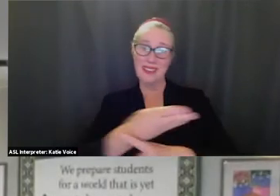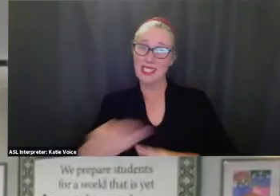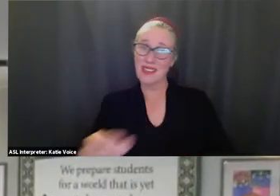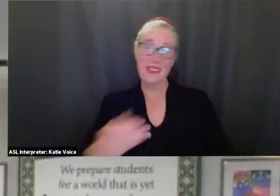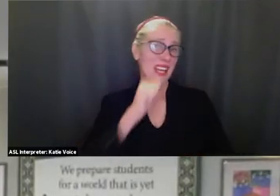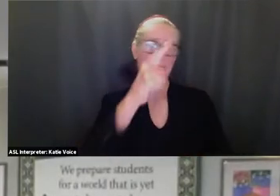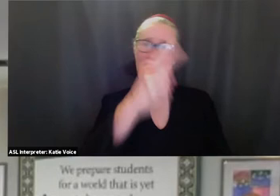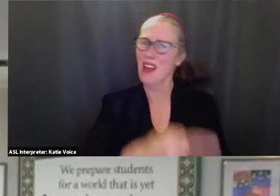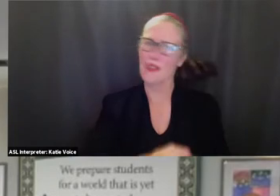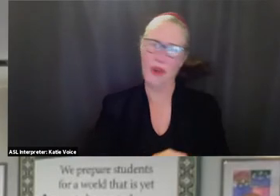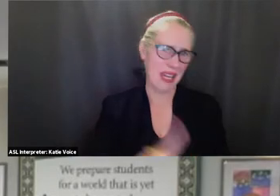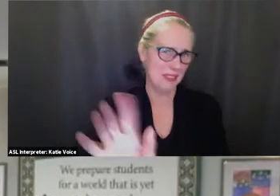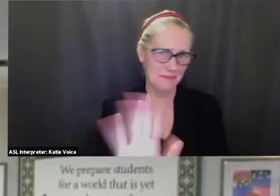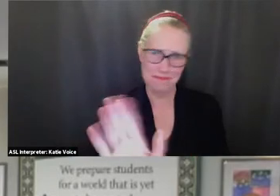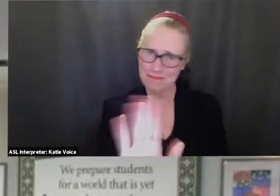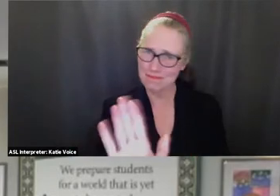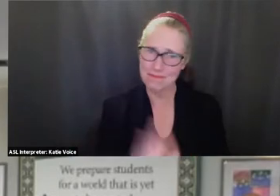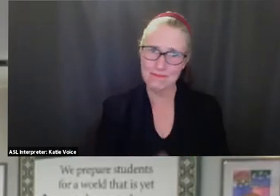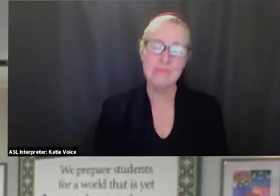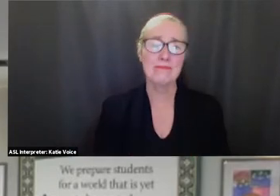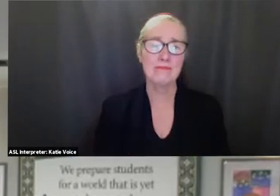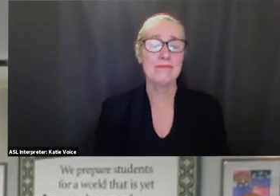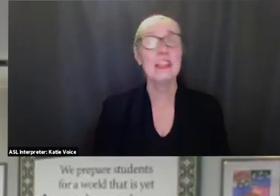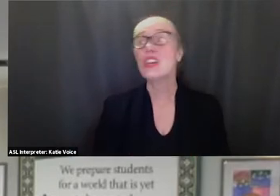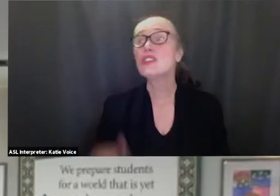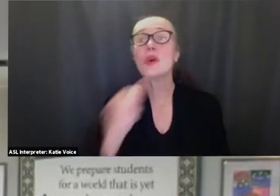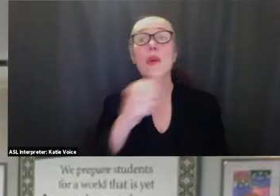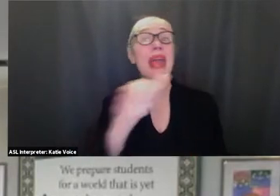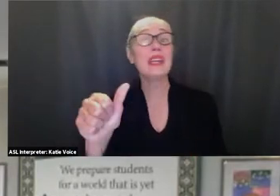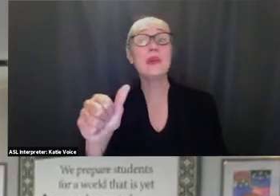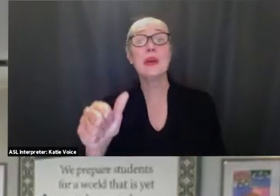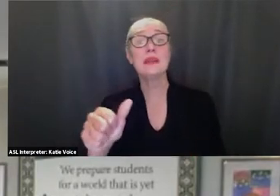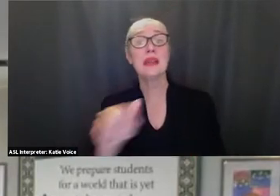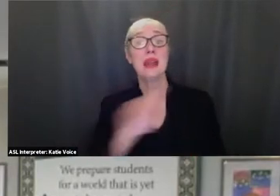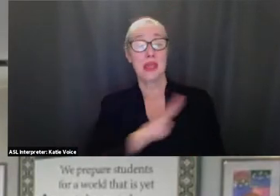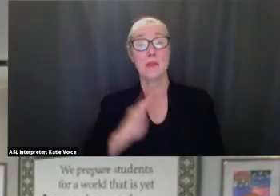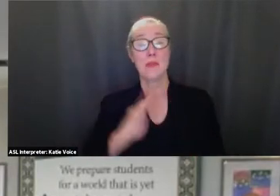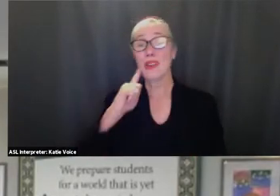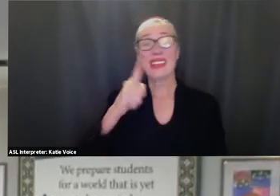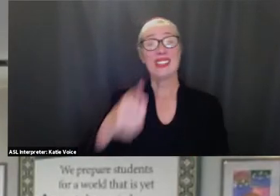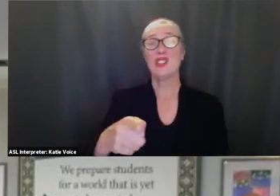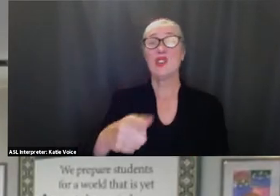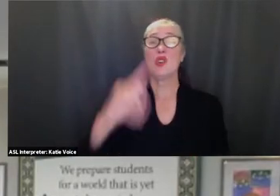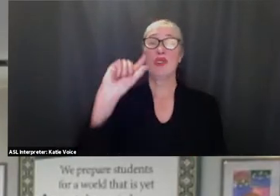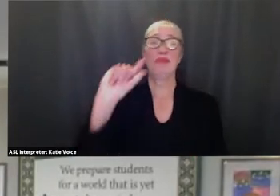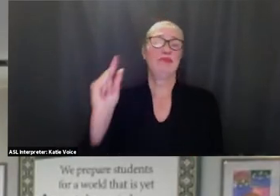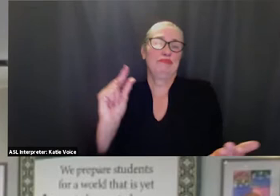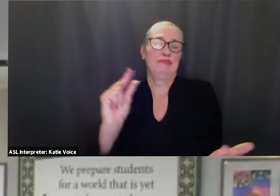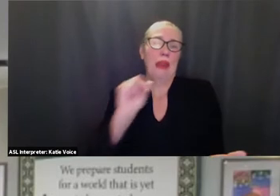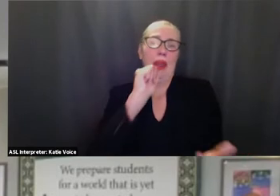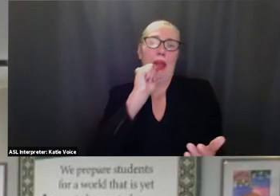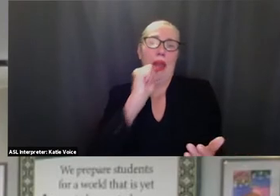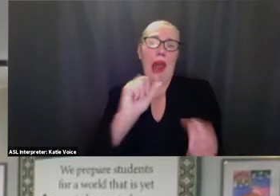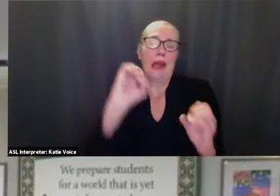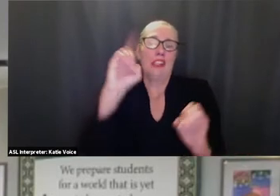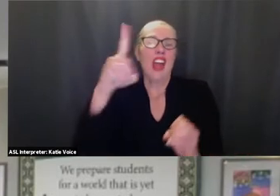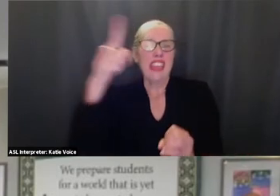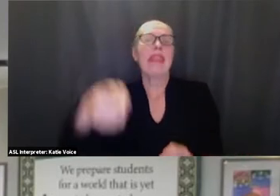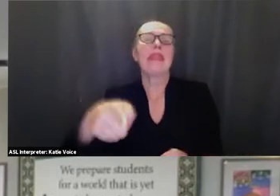not right so just anyone out there you're the board thinks you're uneducated you think that they can educate